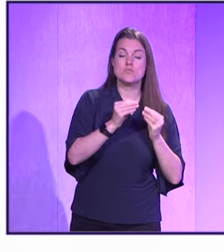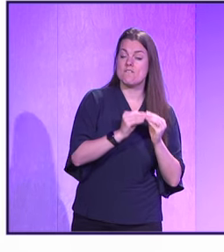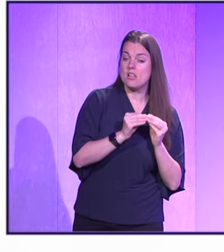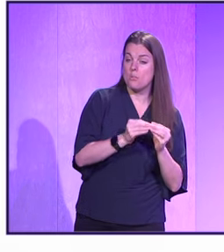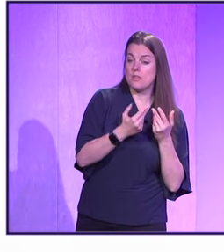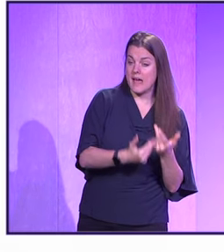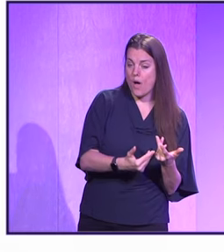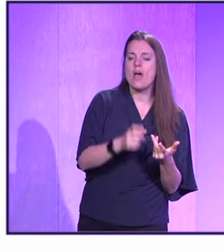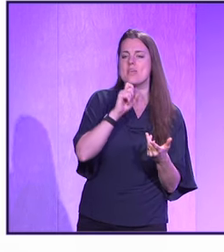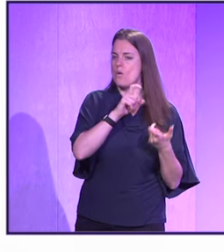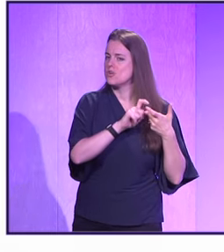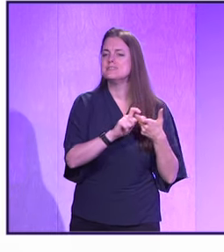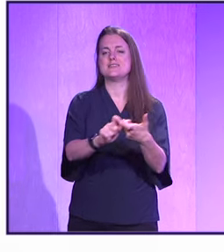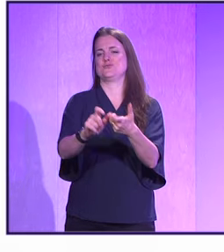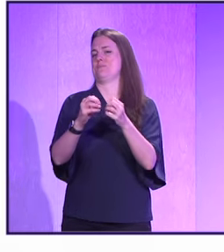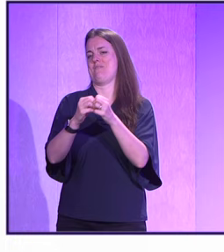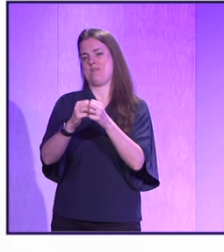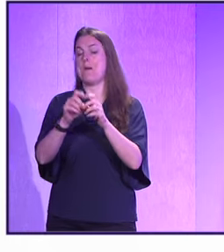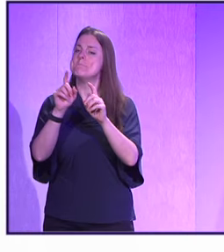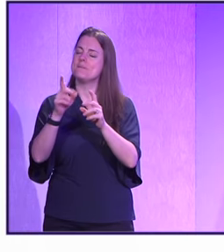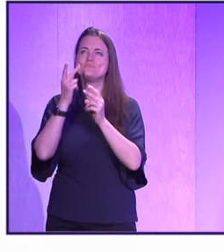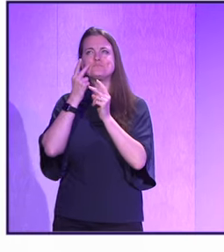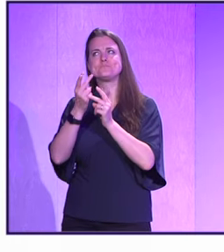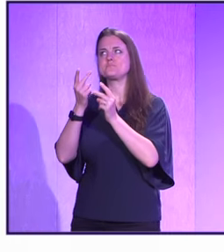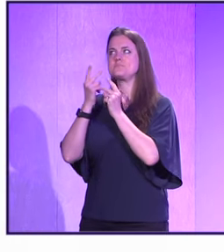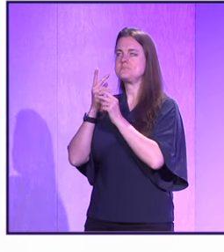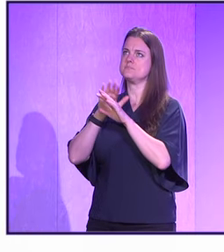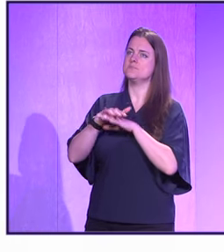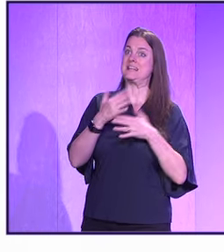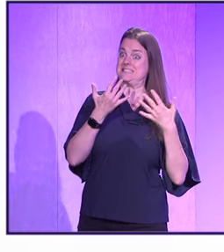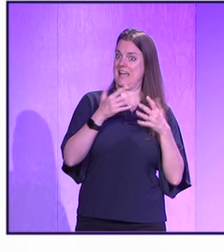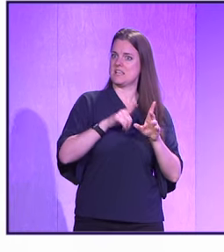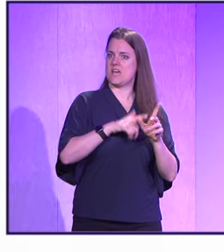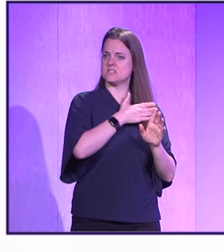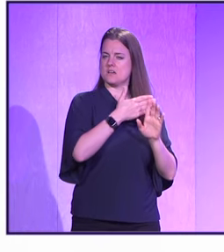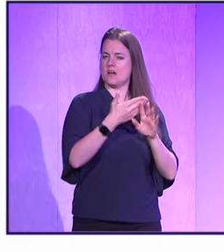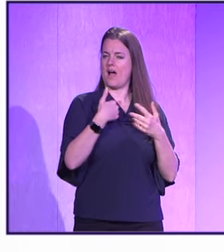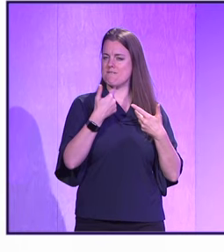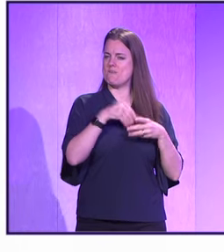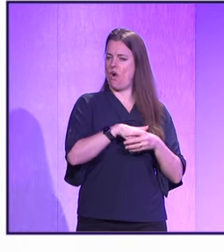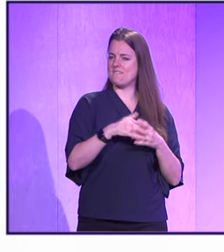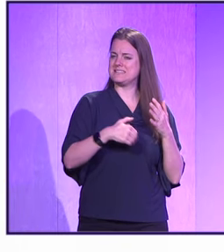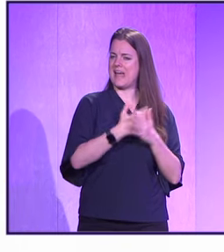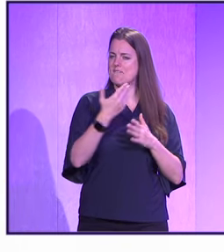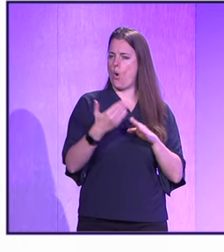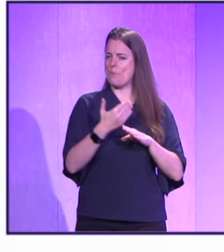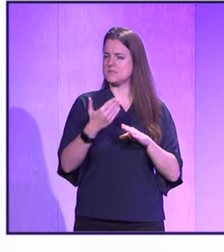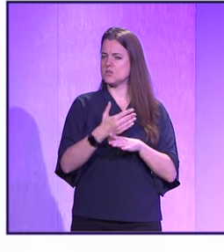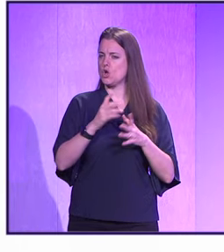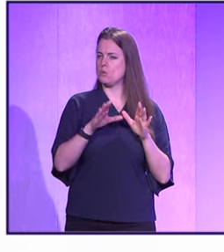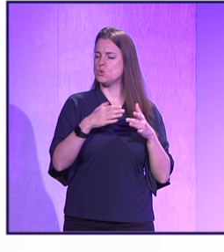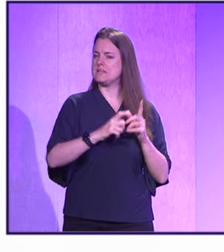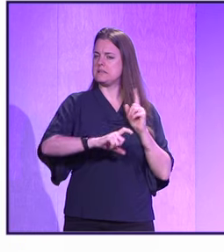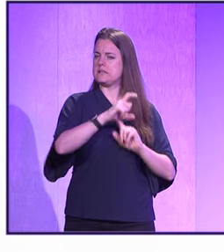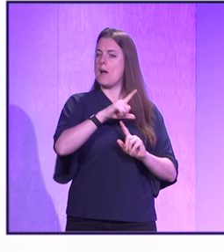differentiators. They are today, and they will remain important. But when I look back over a decade of being